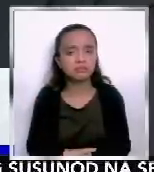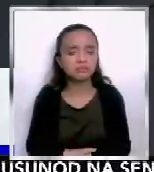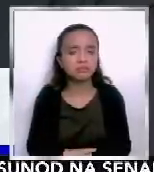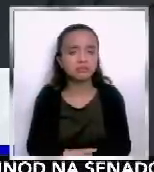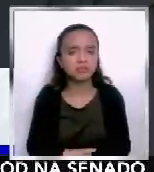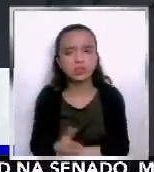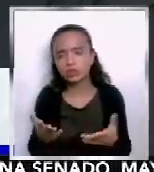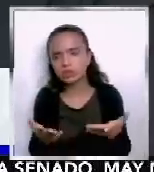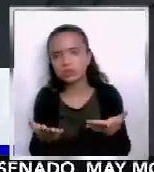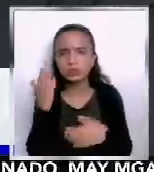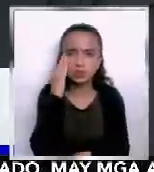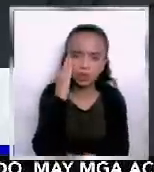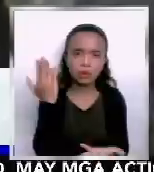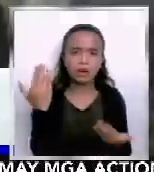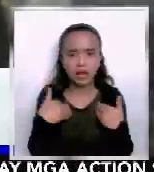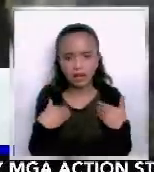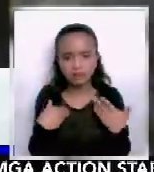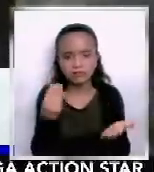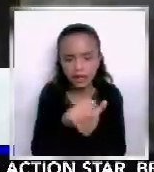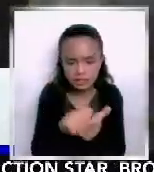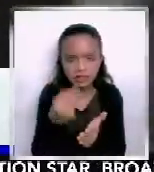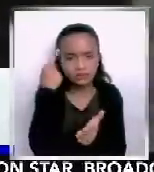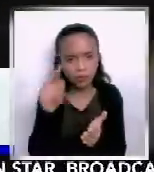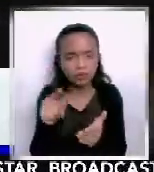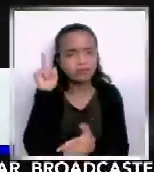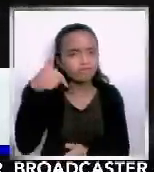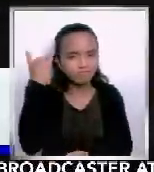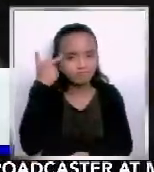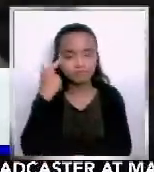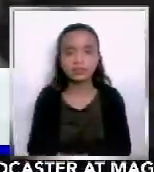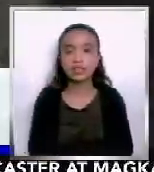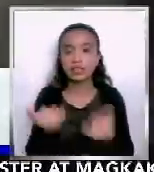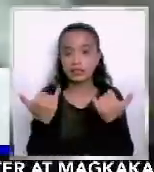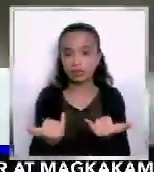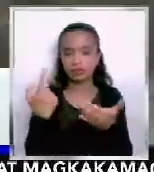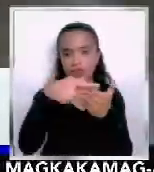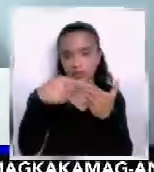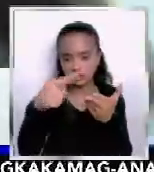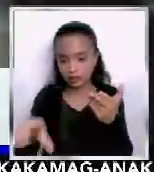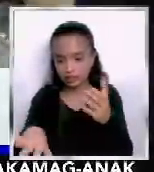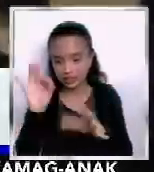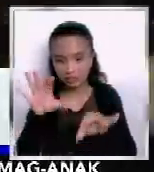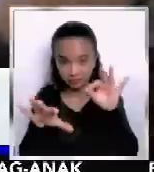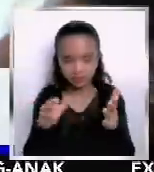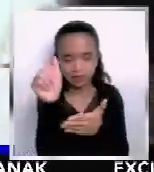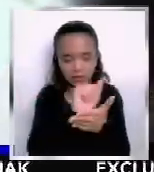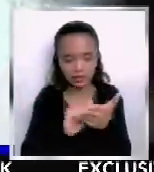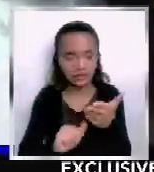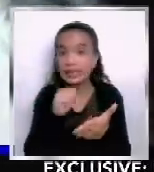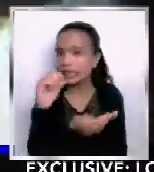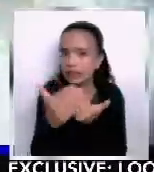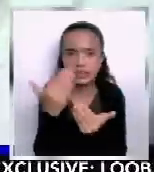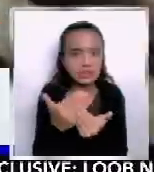know, funds for the government. Kasalukuyan namang ino-authenticate pa raw ang mga na-recover ng mga artwork. Hindi raw ito madali lalo't